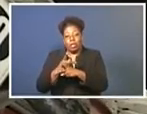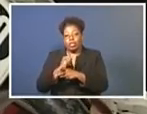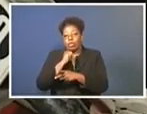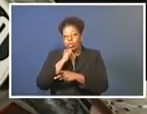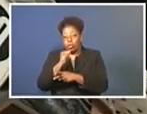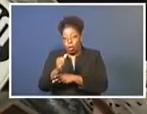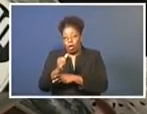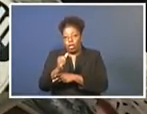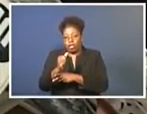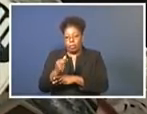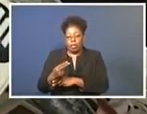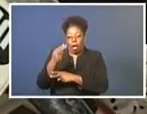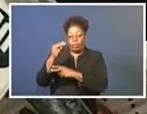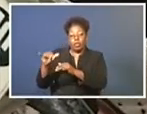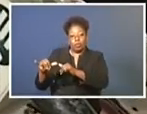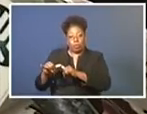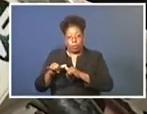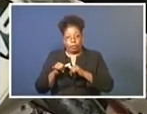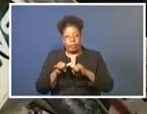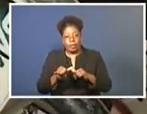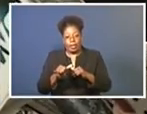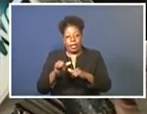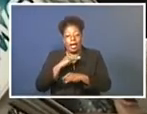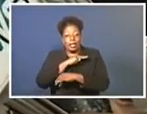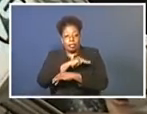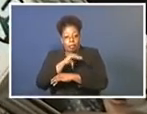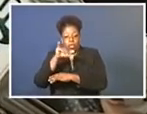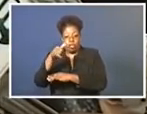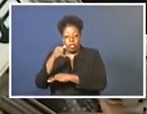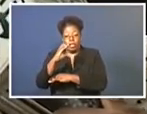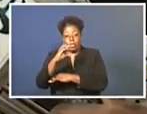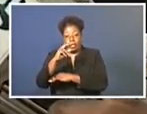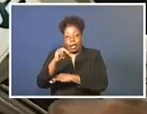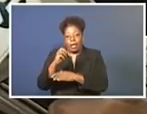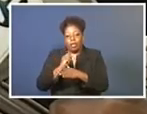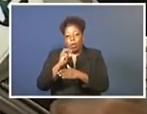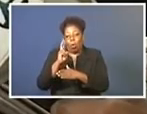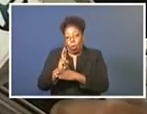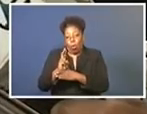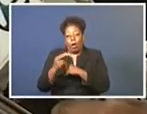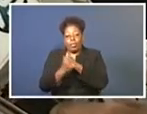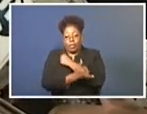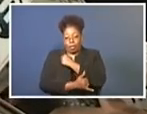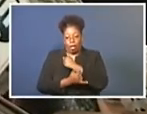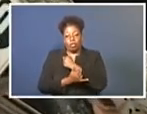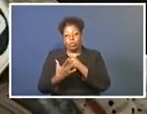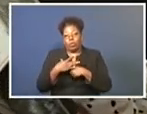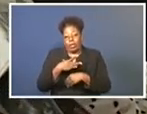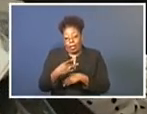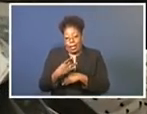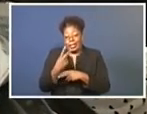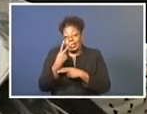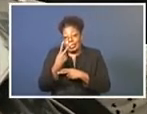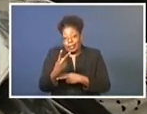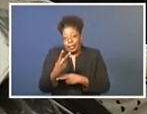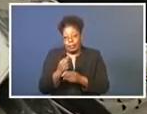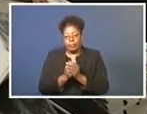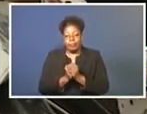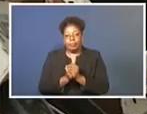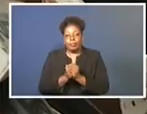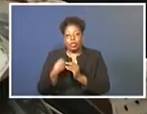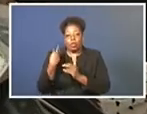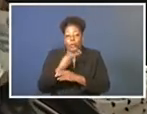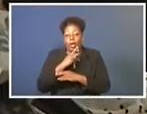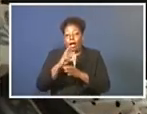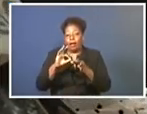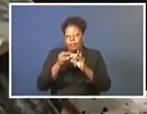to be up to the standard that the ministry, JCN, or the country at large would have liked to see it. We are